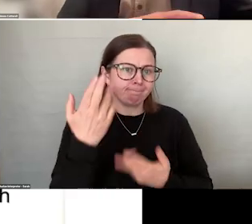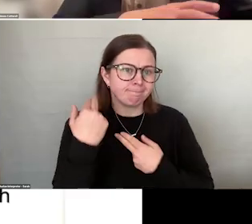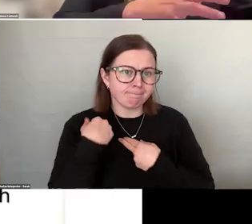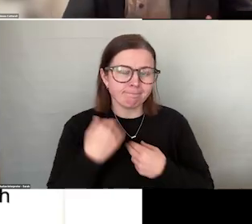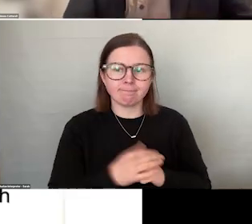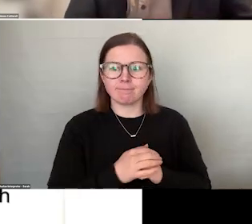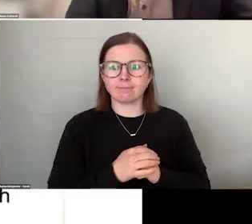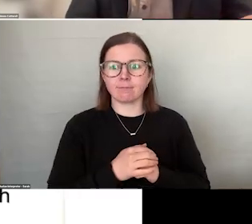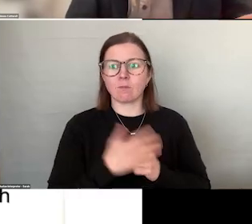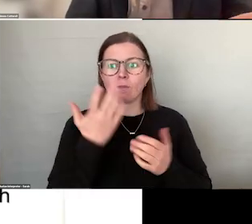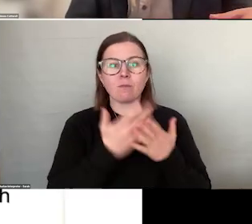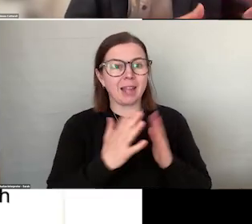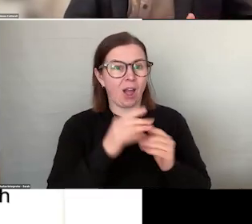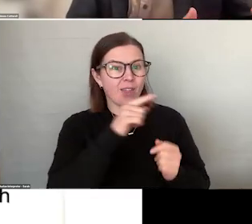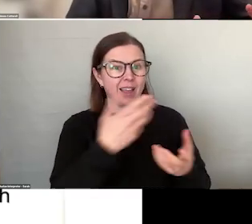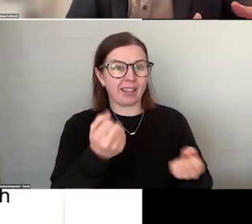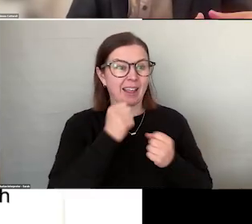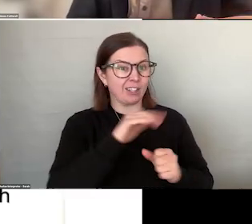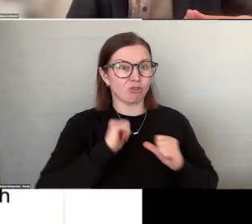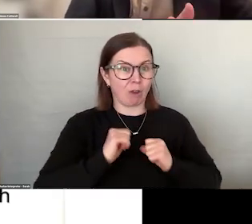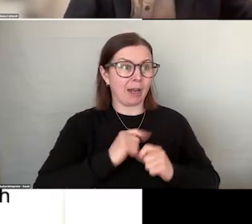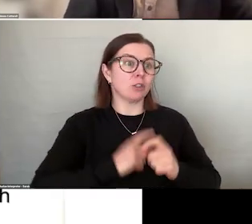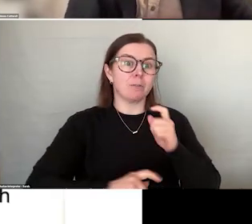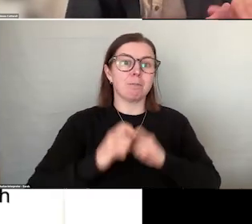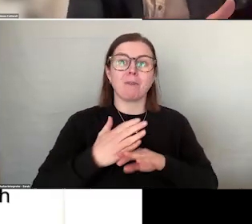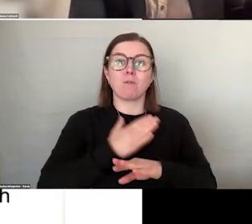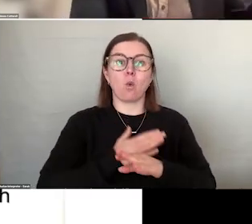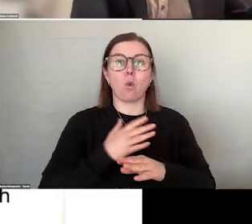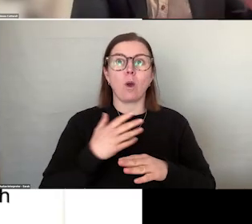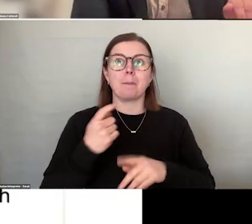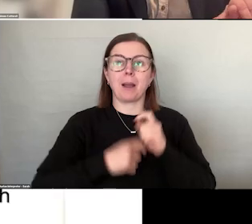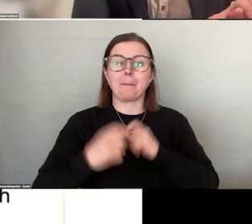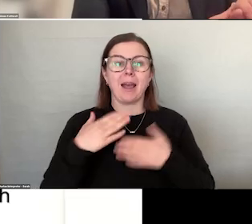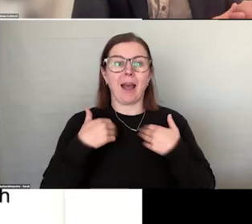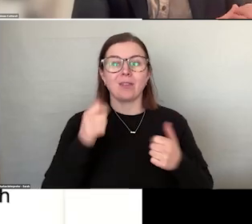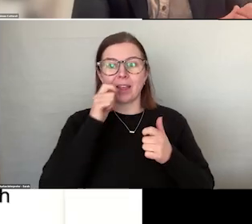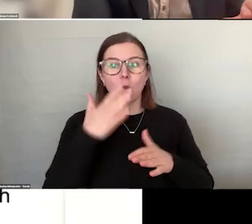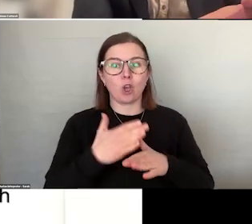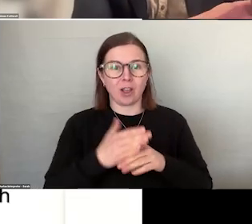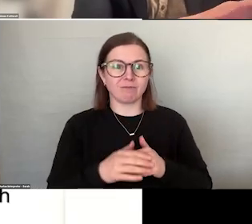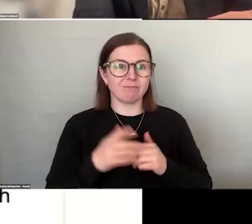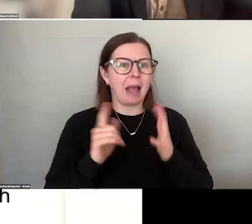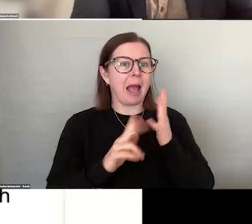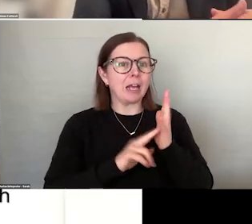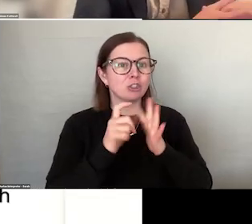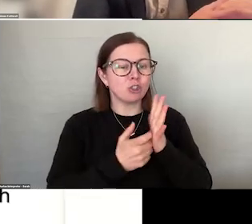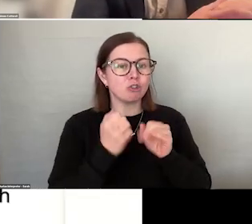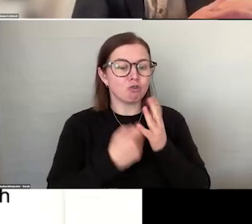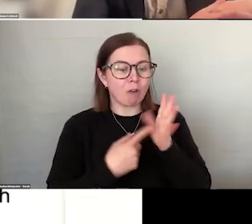And how do they get their training before they become health workers? So first element is undergraduate and